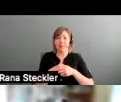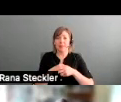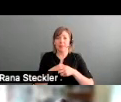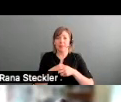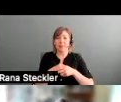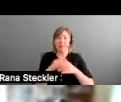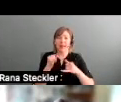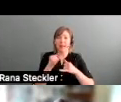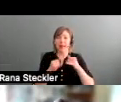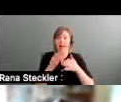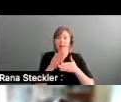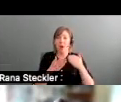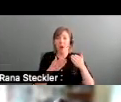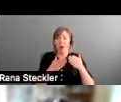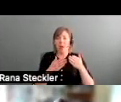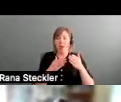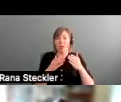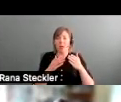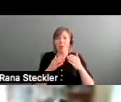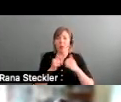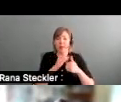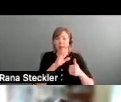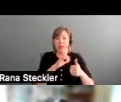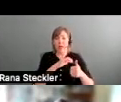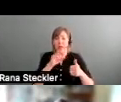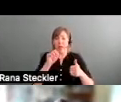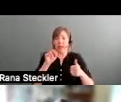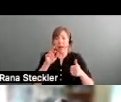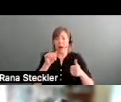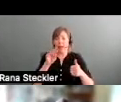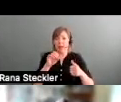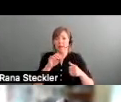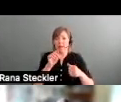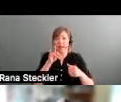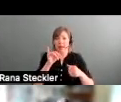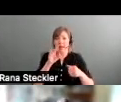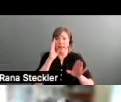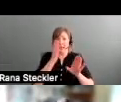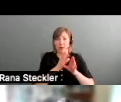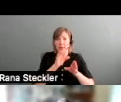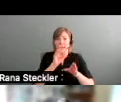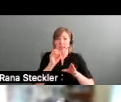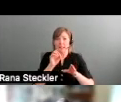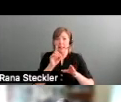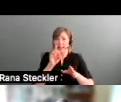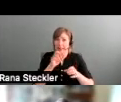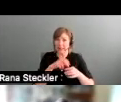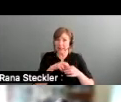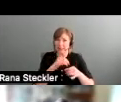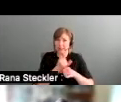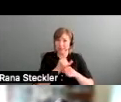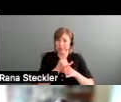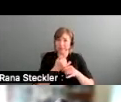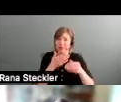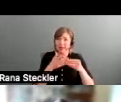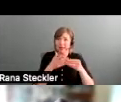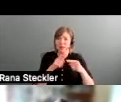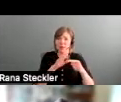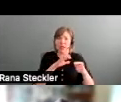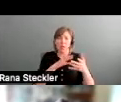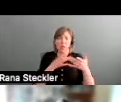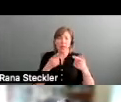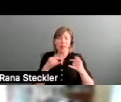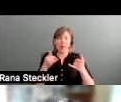of the last problem with the caricature narrative of anti-psychiatry and deinstitutionalization, is that it leads us to a caricature of what's happening